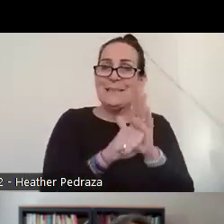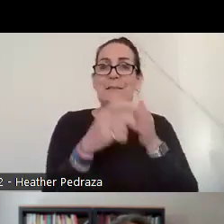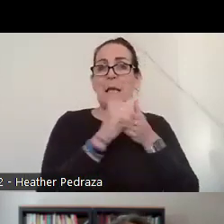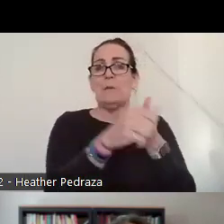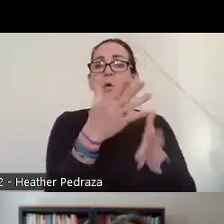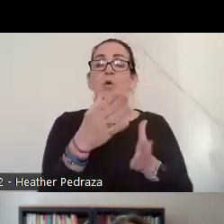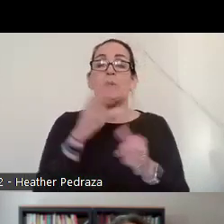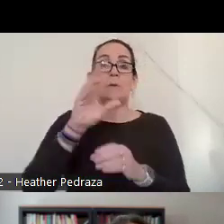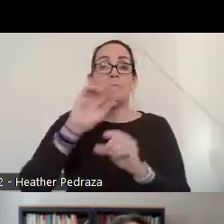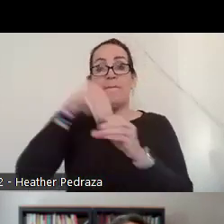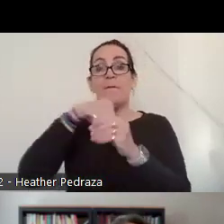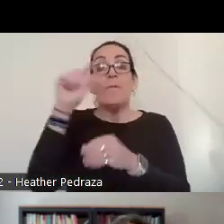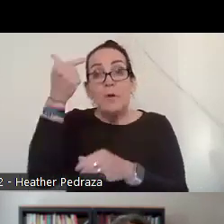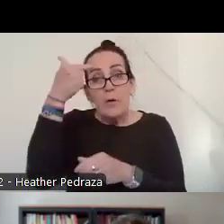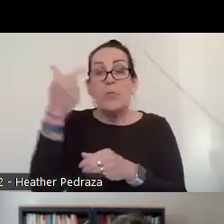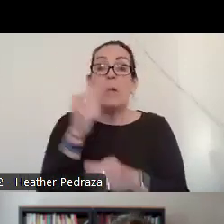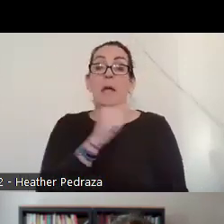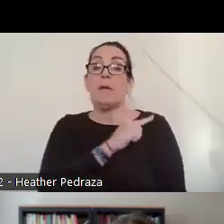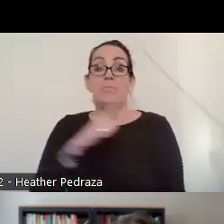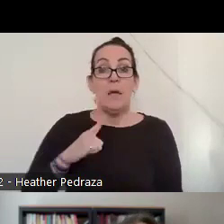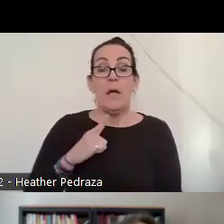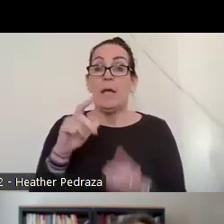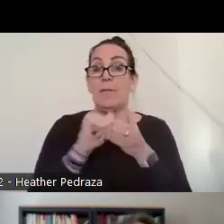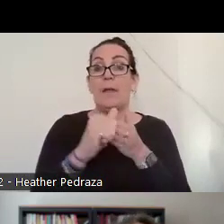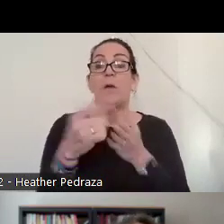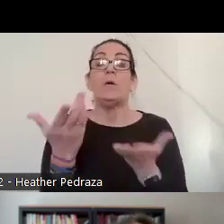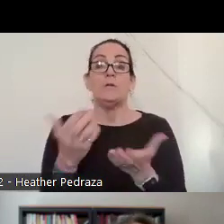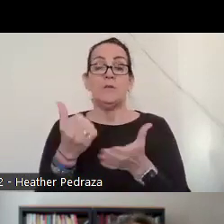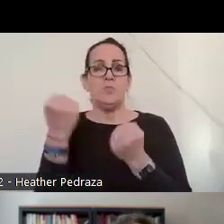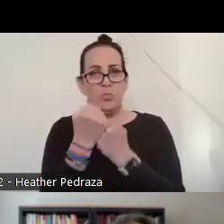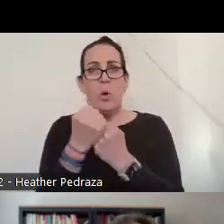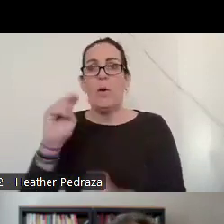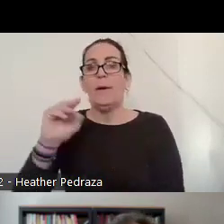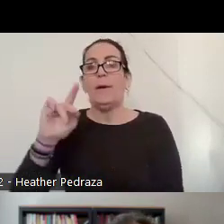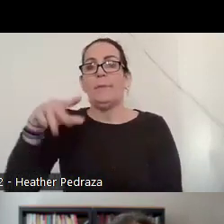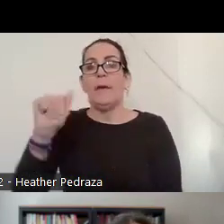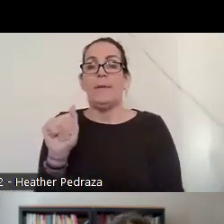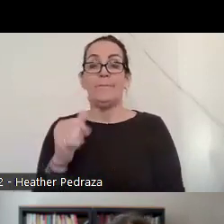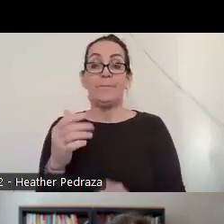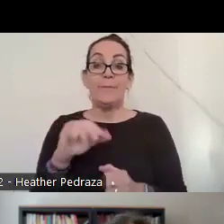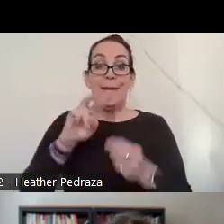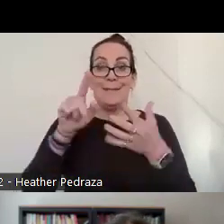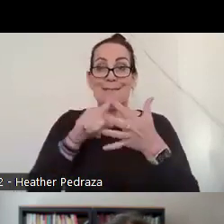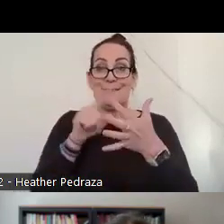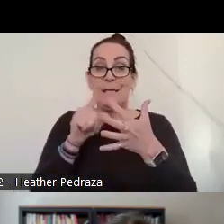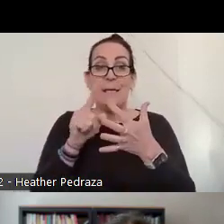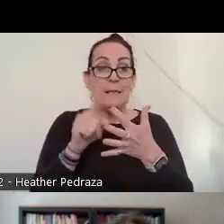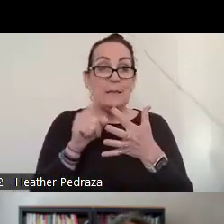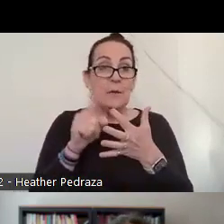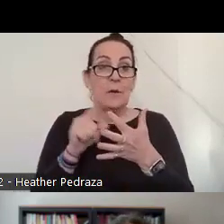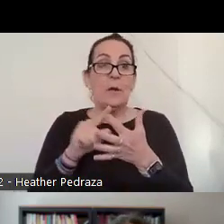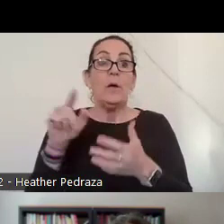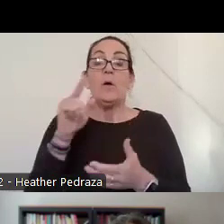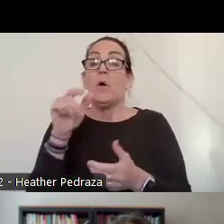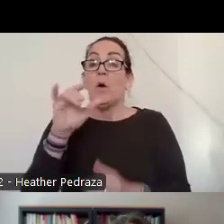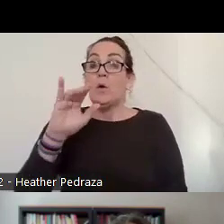legislative leaders, are in advancing the MPA. Second, cross-agency development and accountability. So